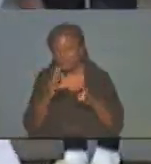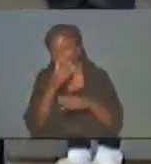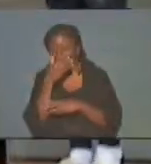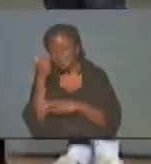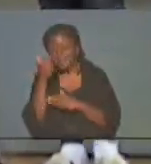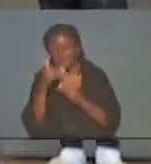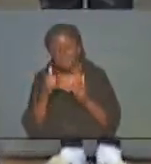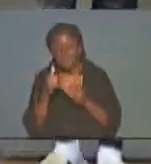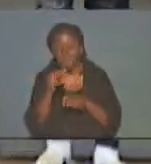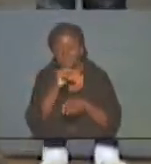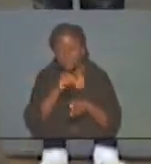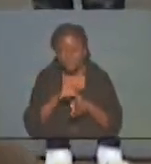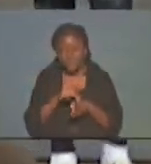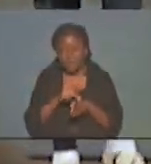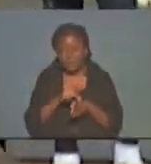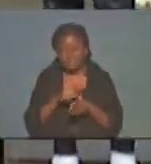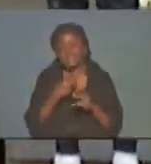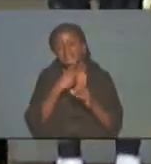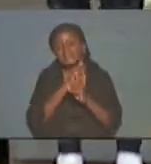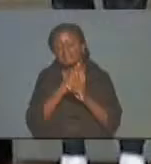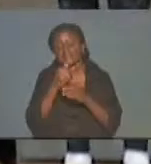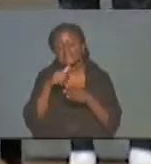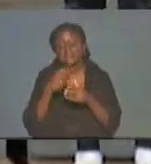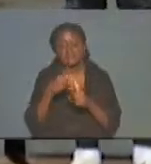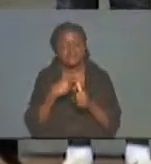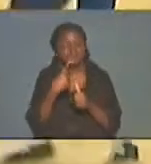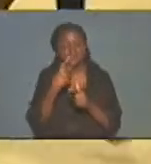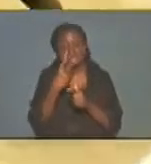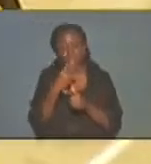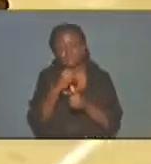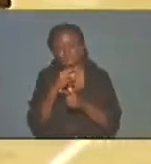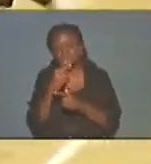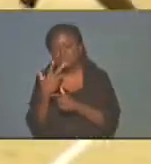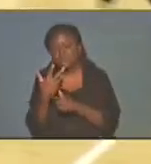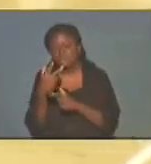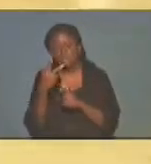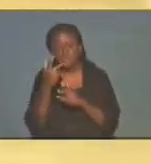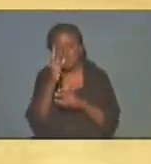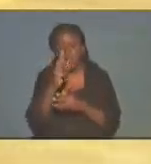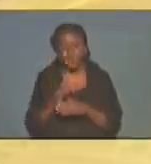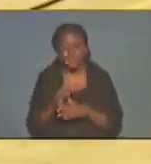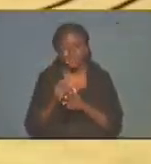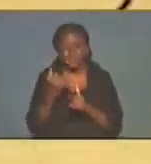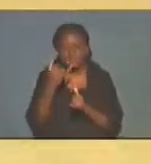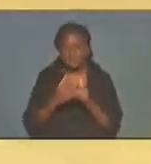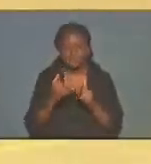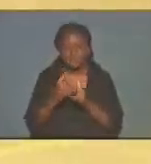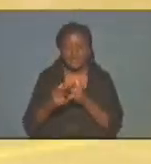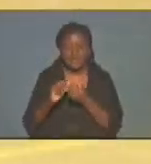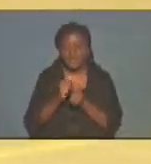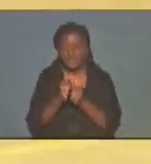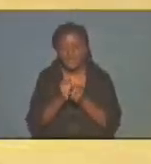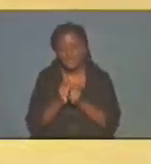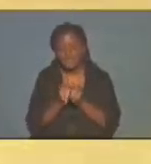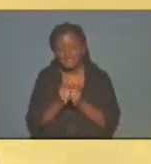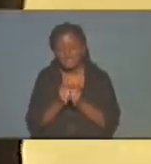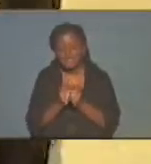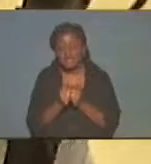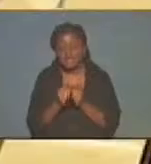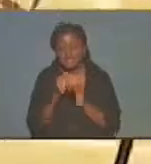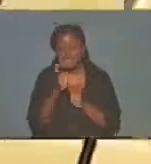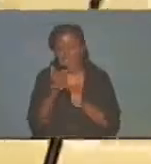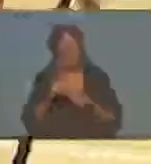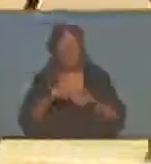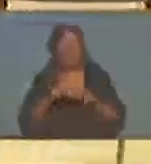what we normally do defensively in the first 2 to 3 quarters. And in the final contest of the day, it would be